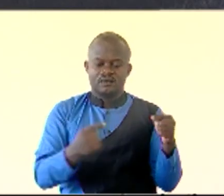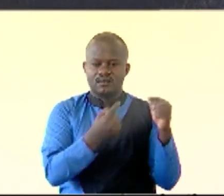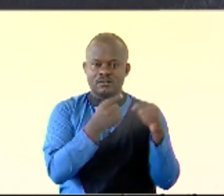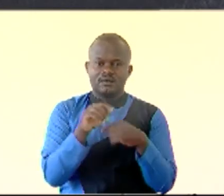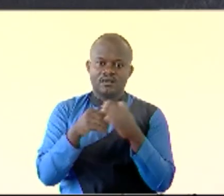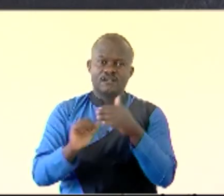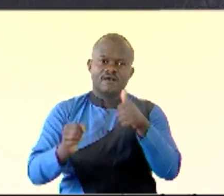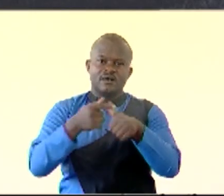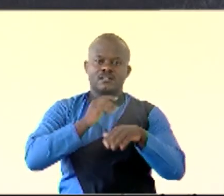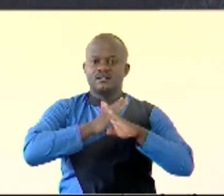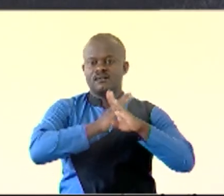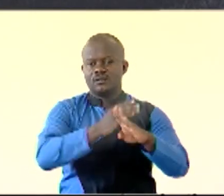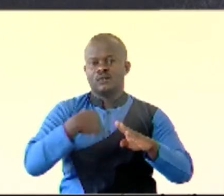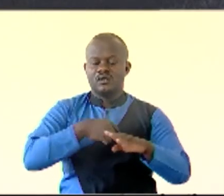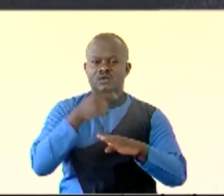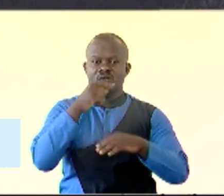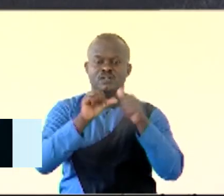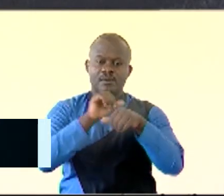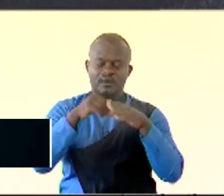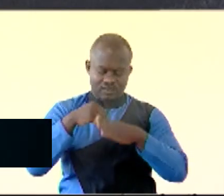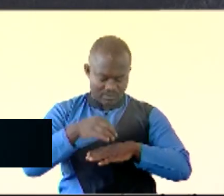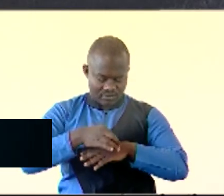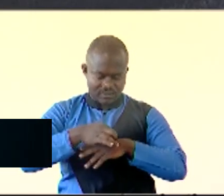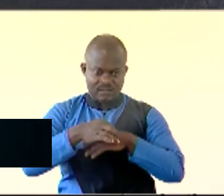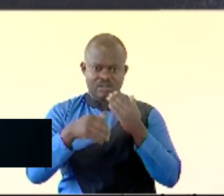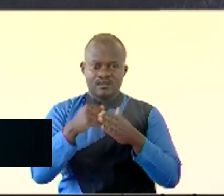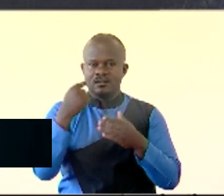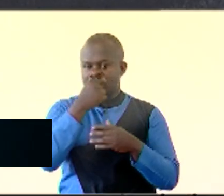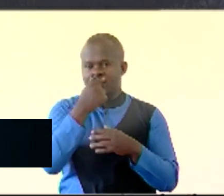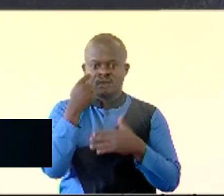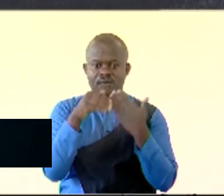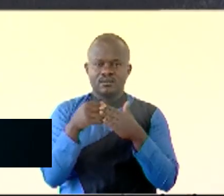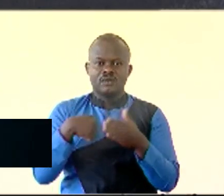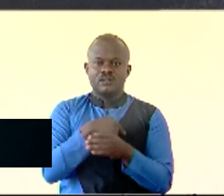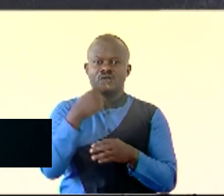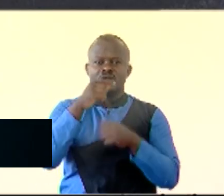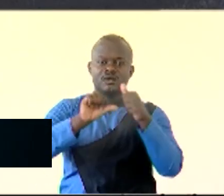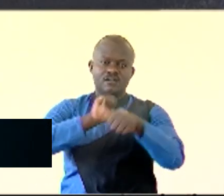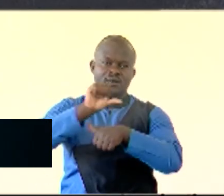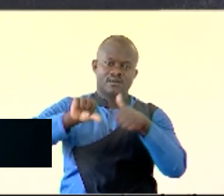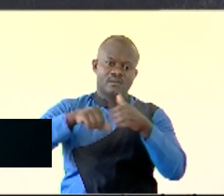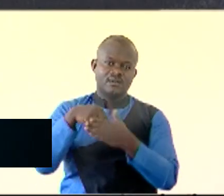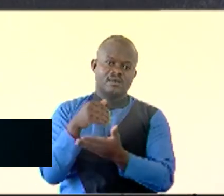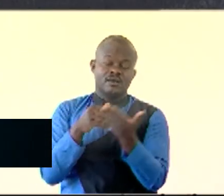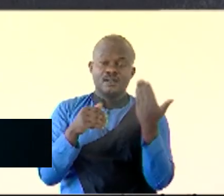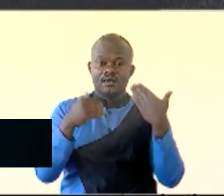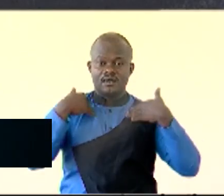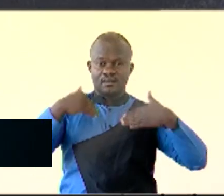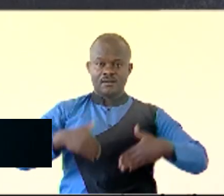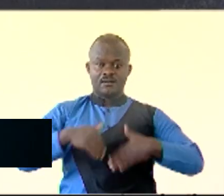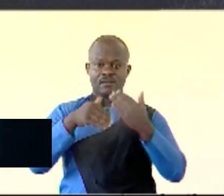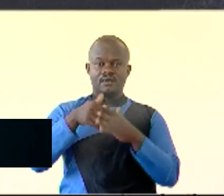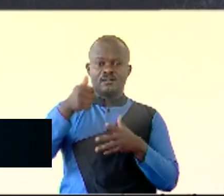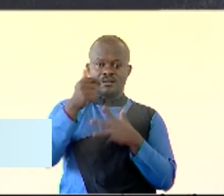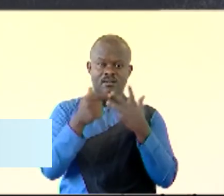line of defense. We talked about the skin. We talked about the nose. We talked about the clotting of the blood. Those are the first